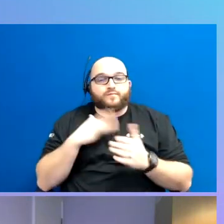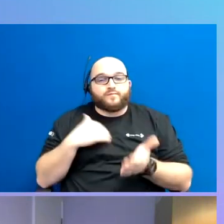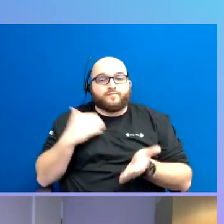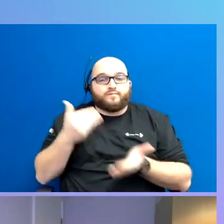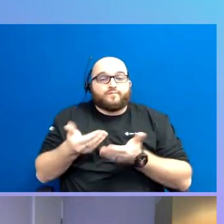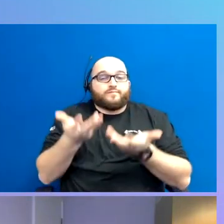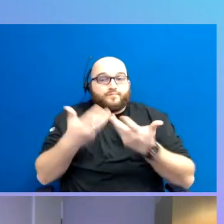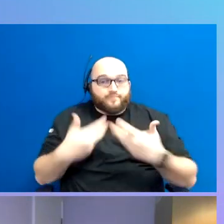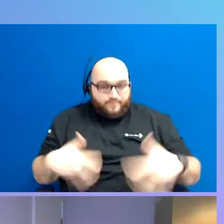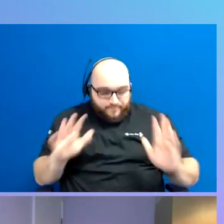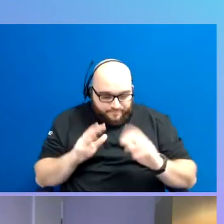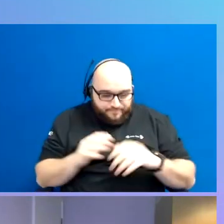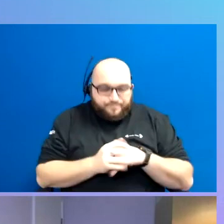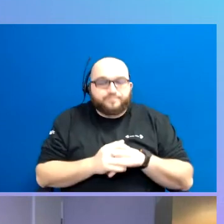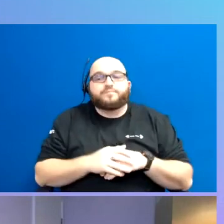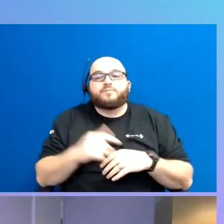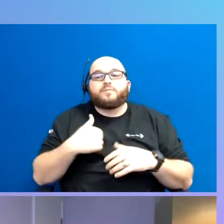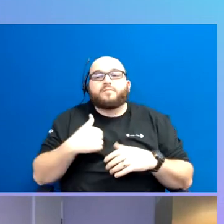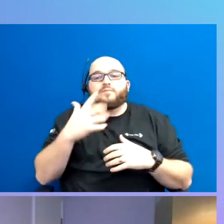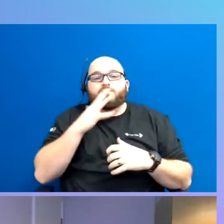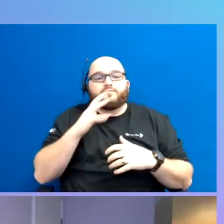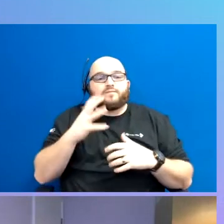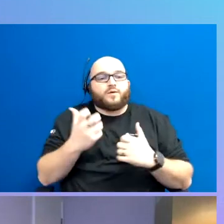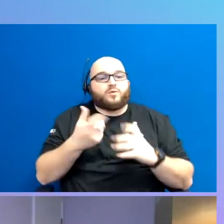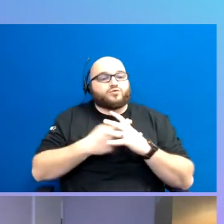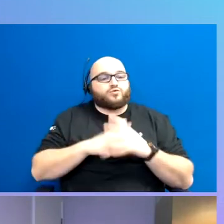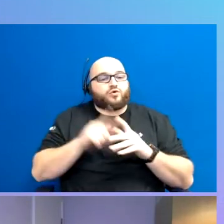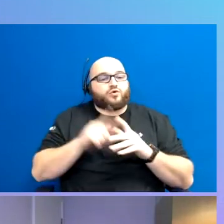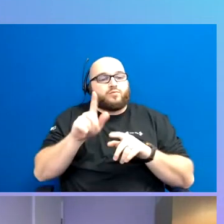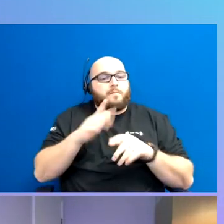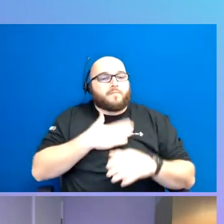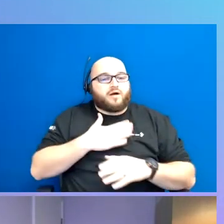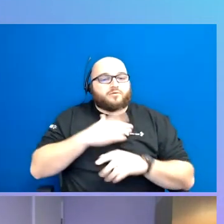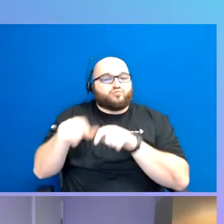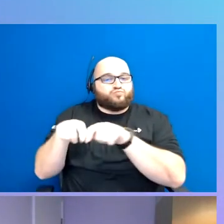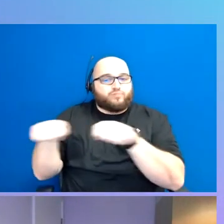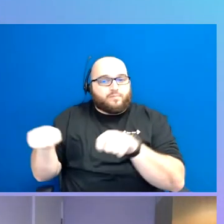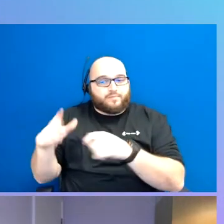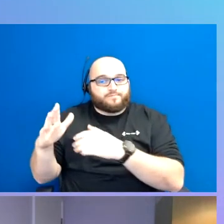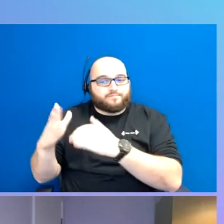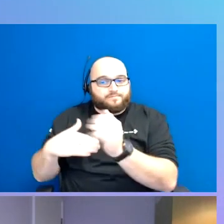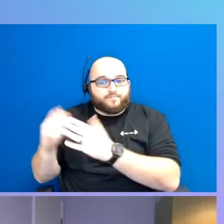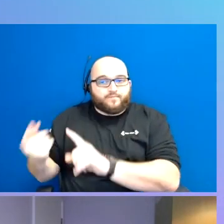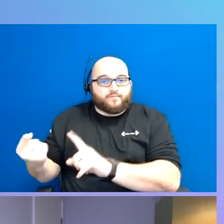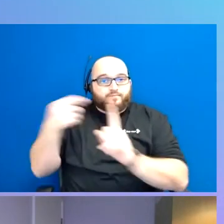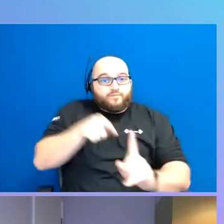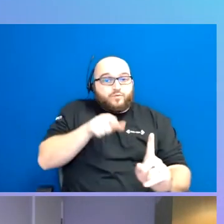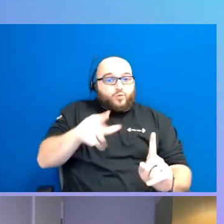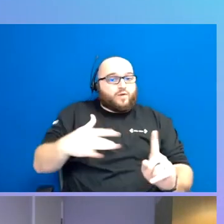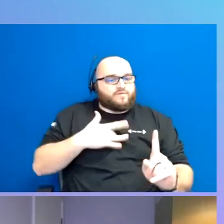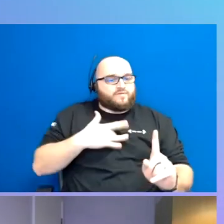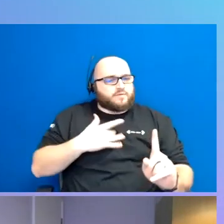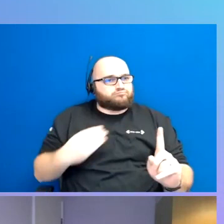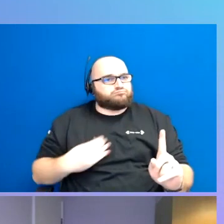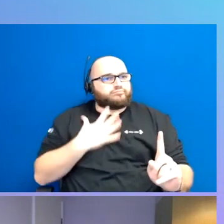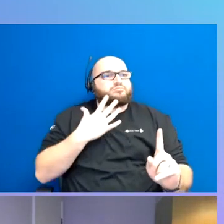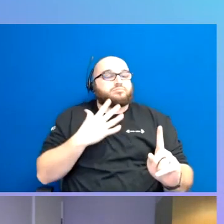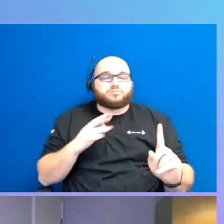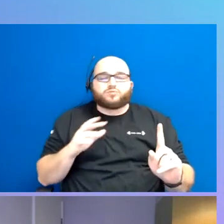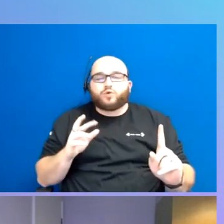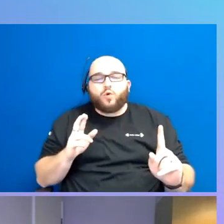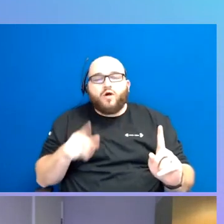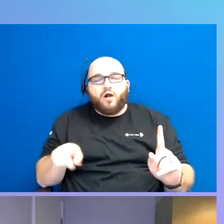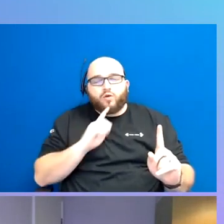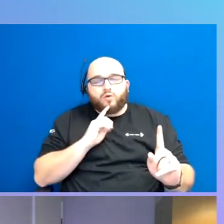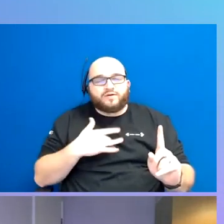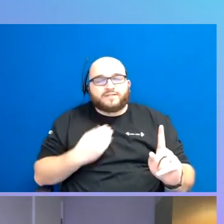talk now. I wanted to start wrapping up. So if you are feeling inspired by this, and hopefully you are,